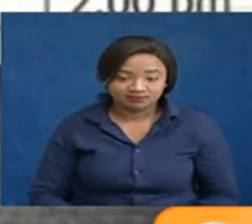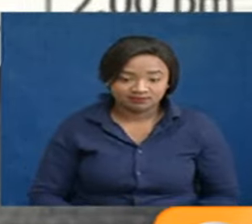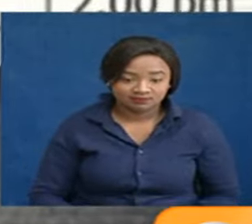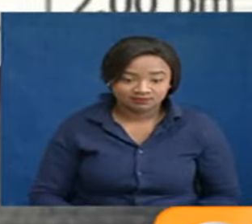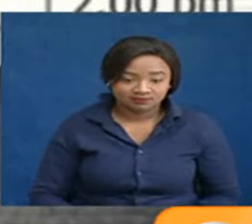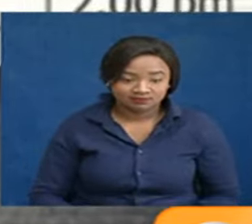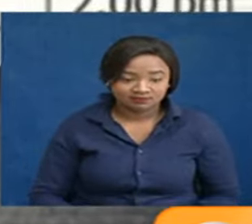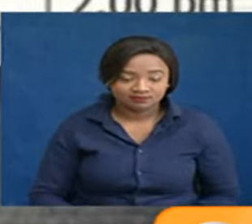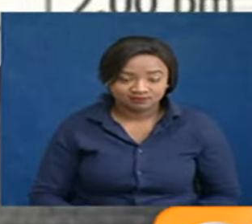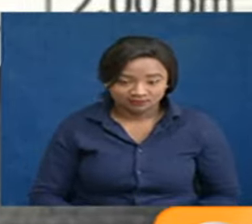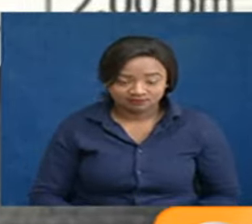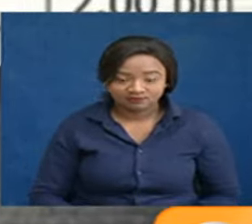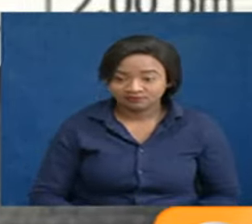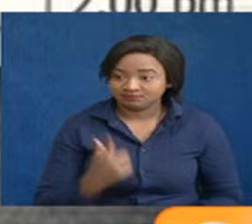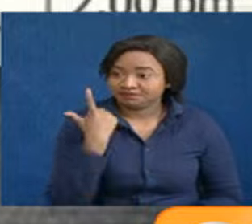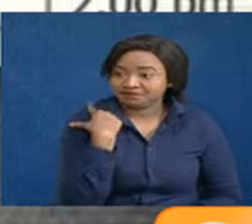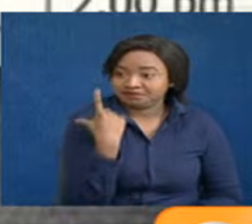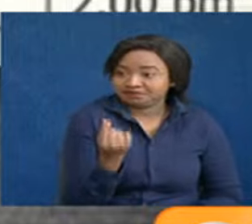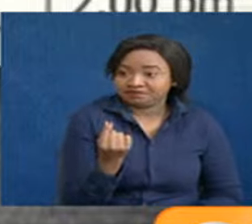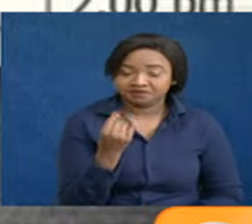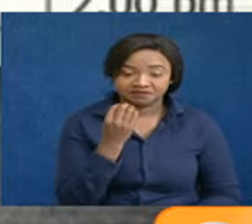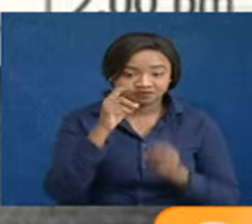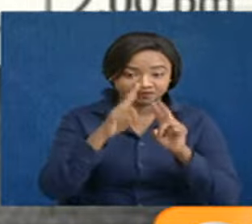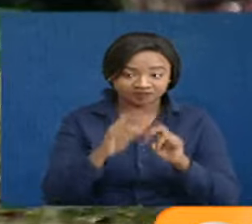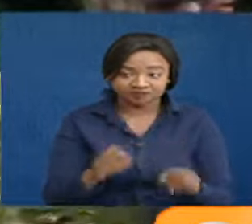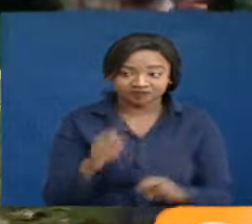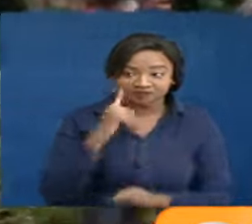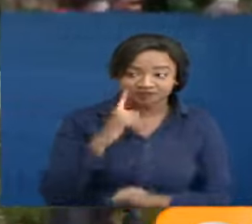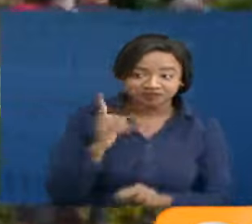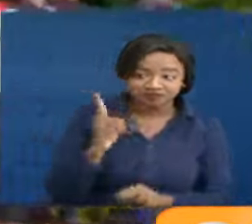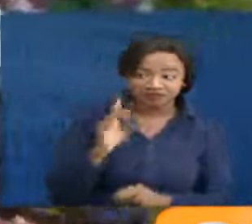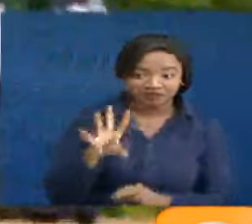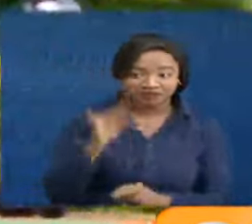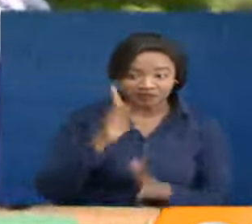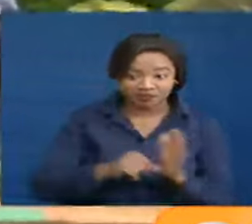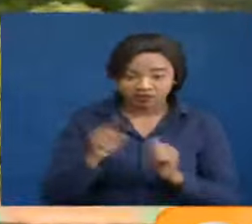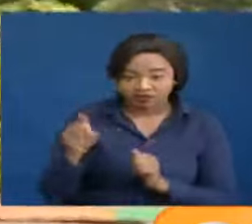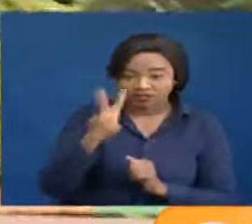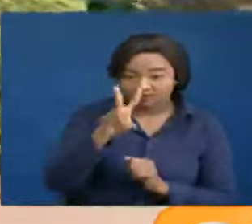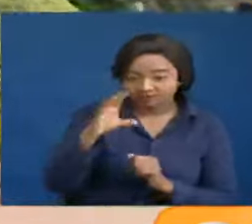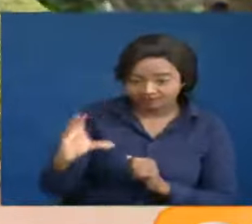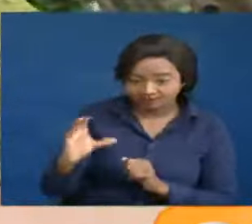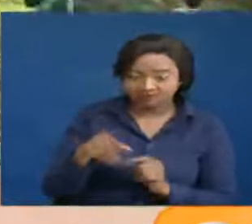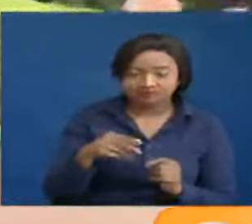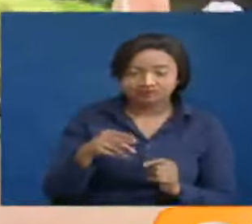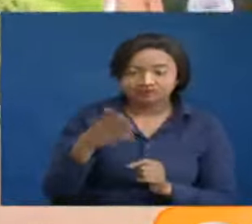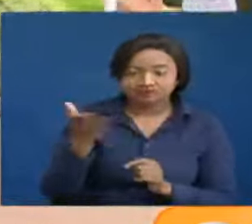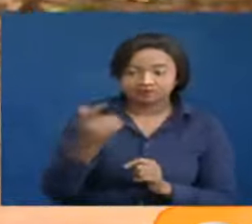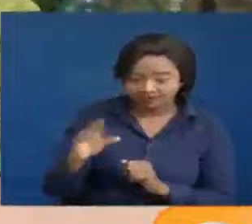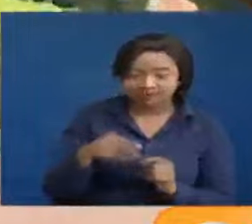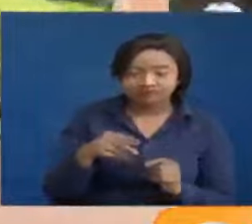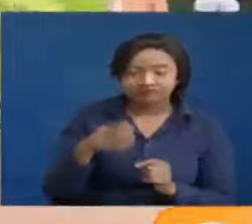Kipkole. The latest development involving the summoning of Moi University Vice Chancellor Isaac Hosgei by the